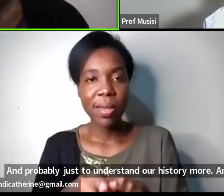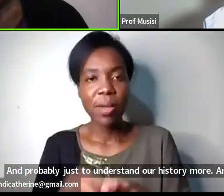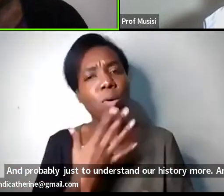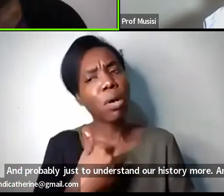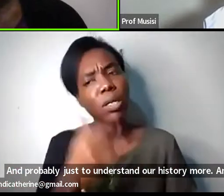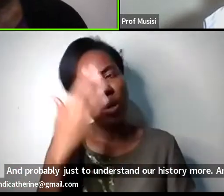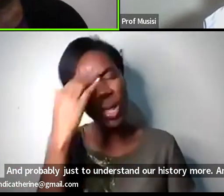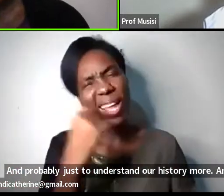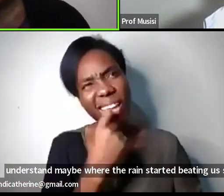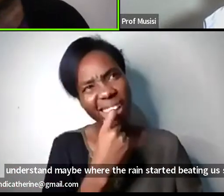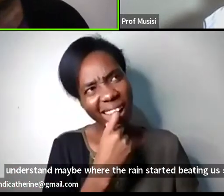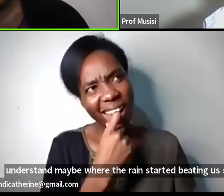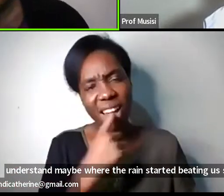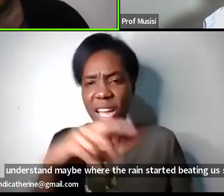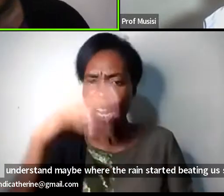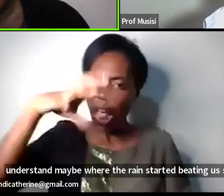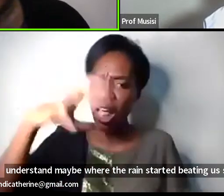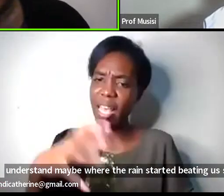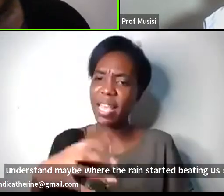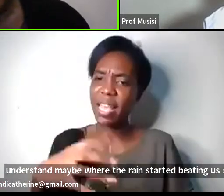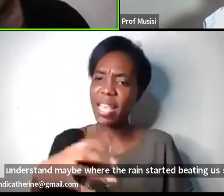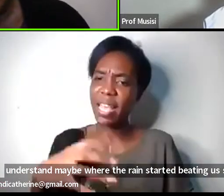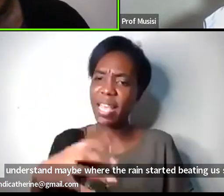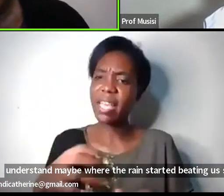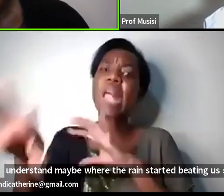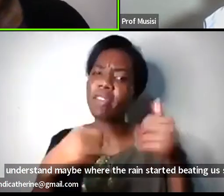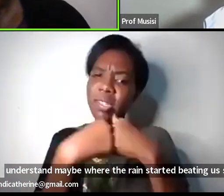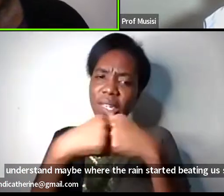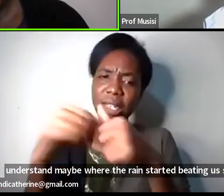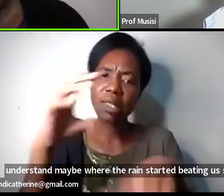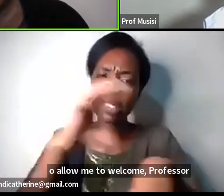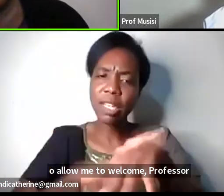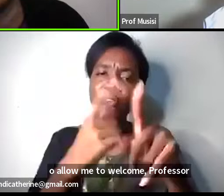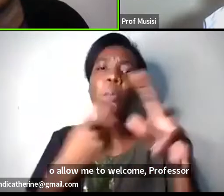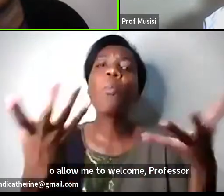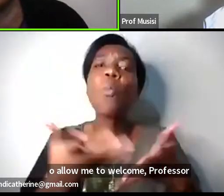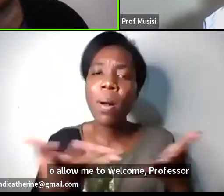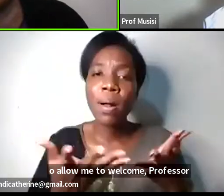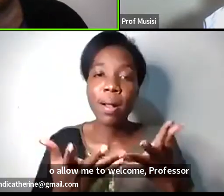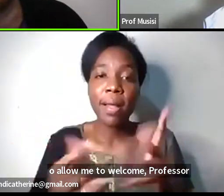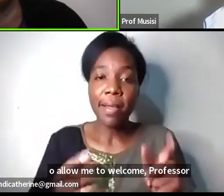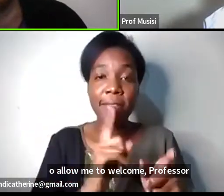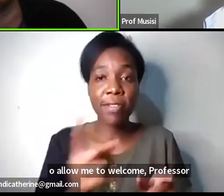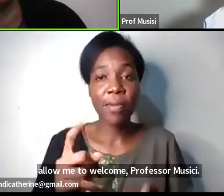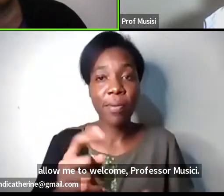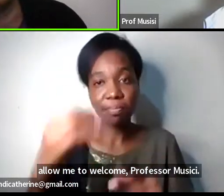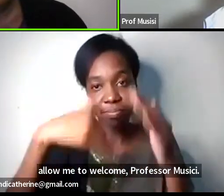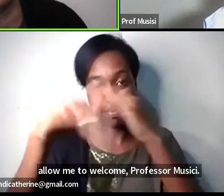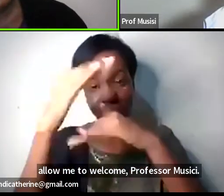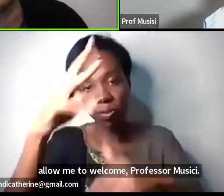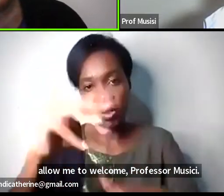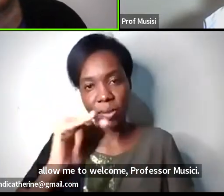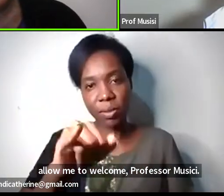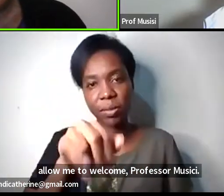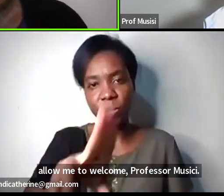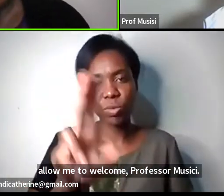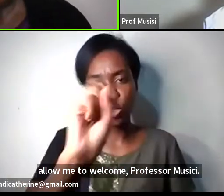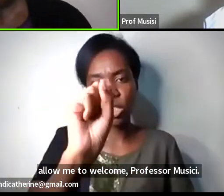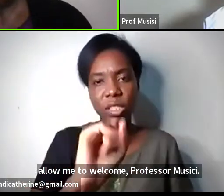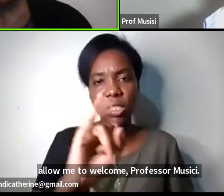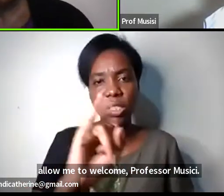us. So allow me to welcome Professor Musisi. He's one person, when I shared the flyer